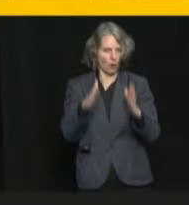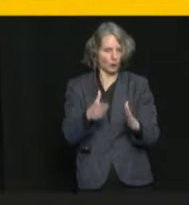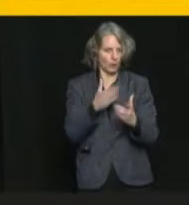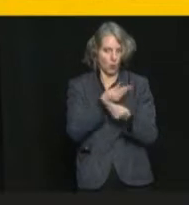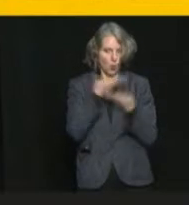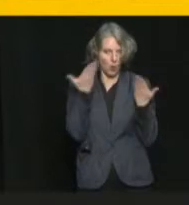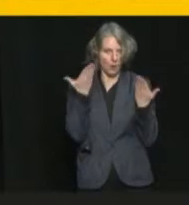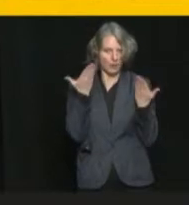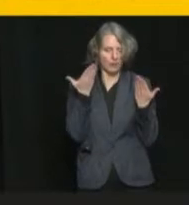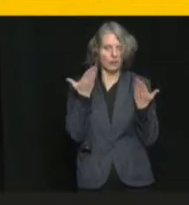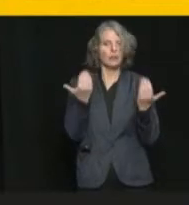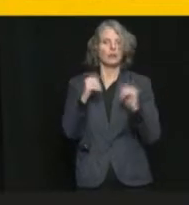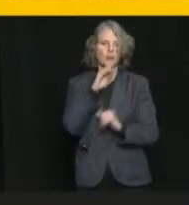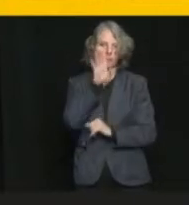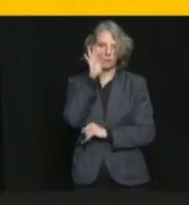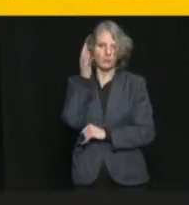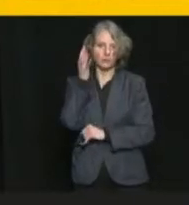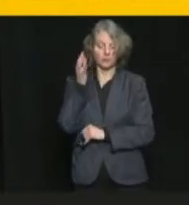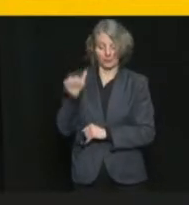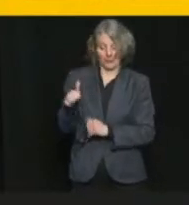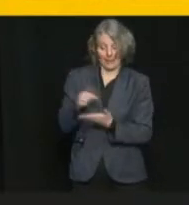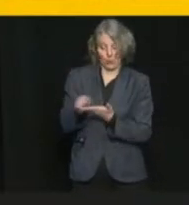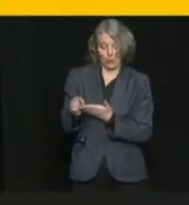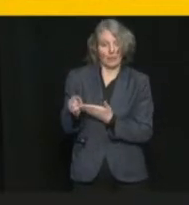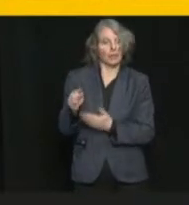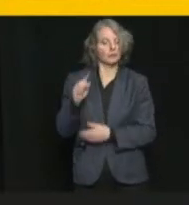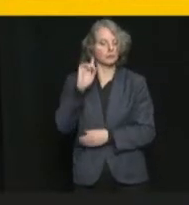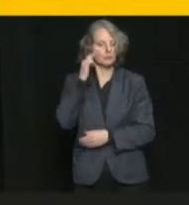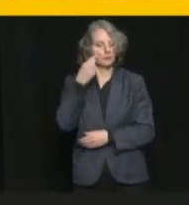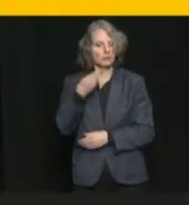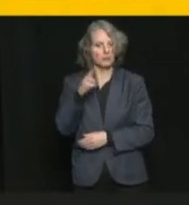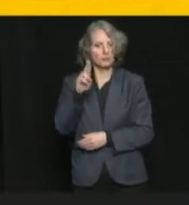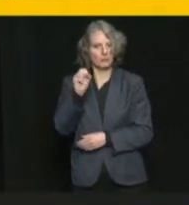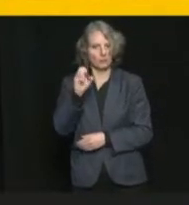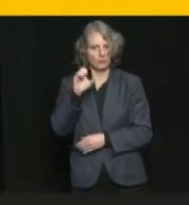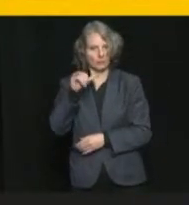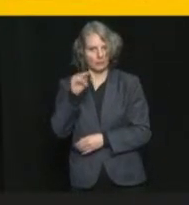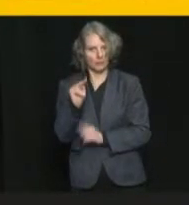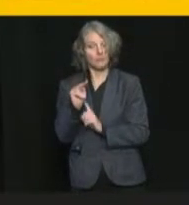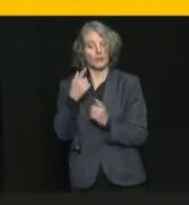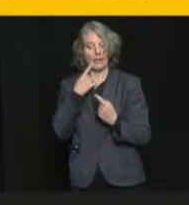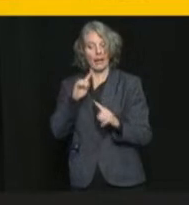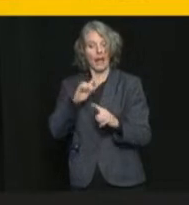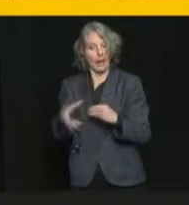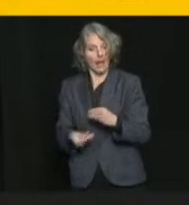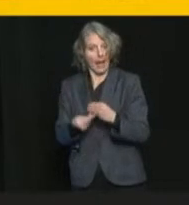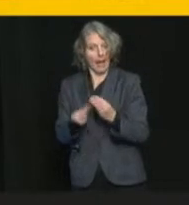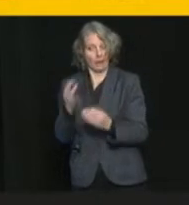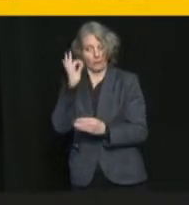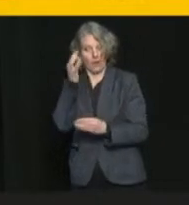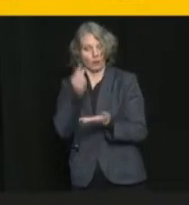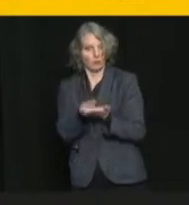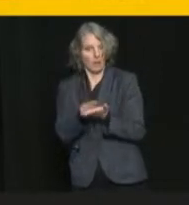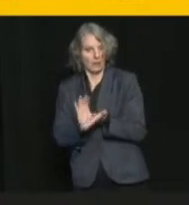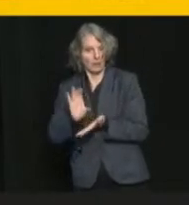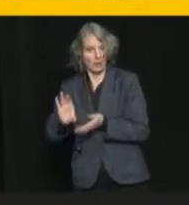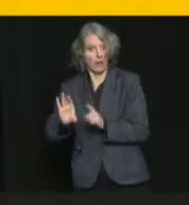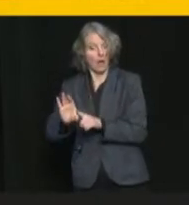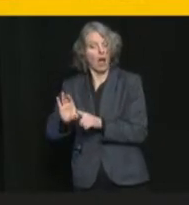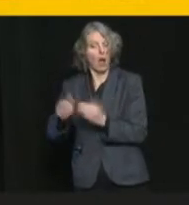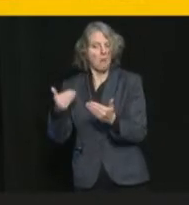Earlier this week, Minister Hussein also announced additional federal investments of nearly $40